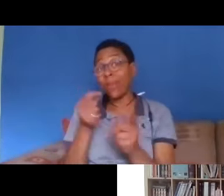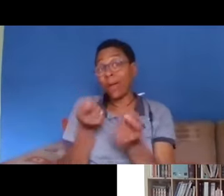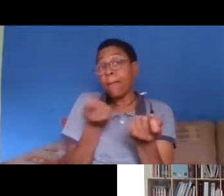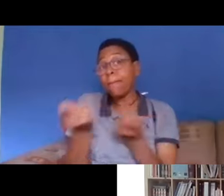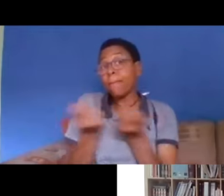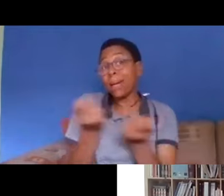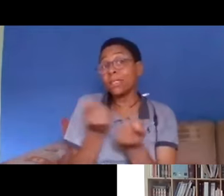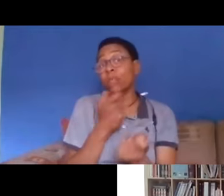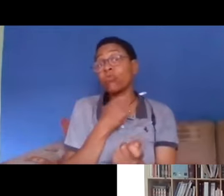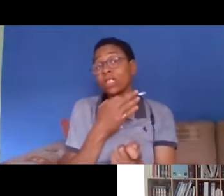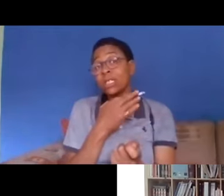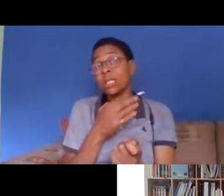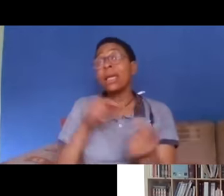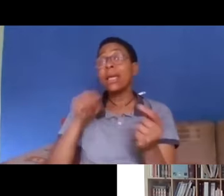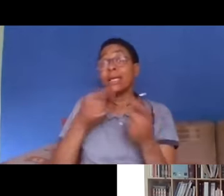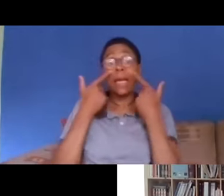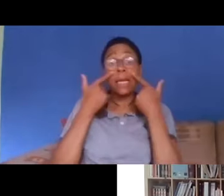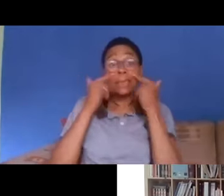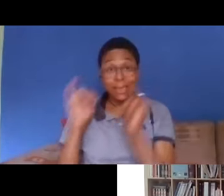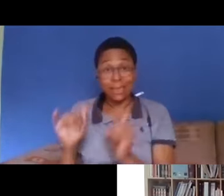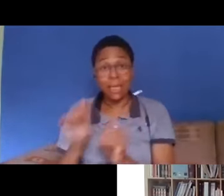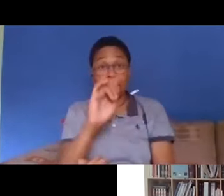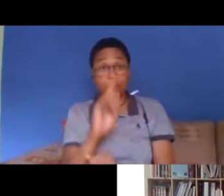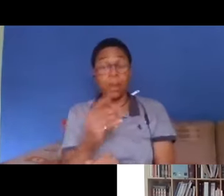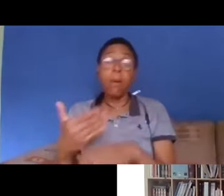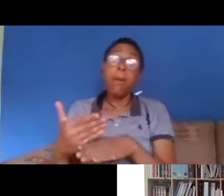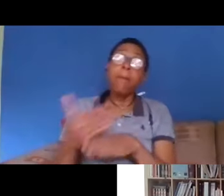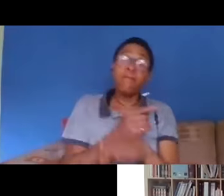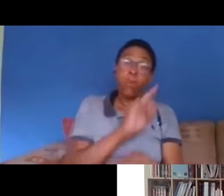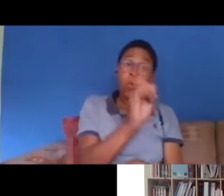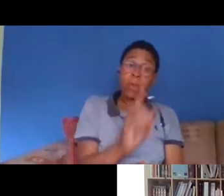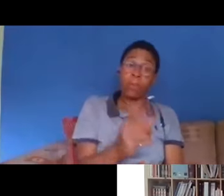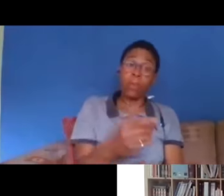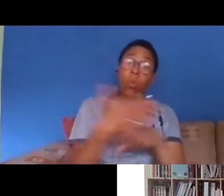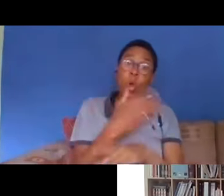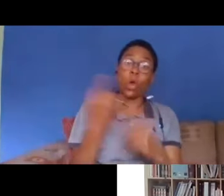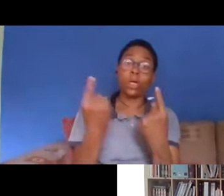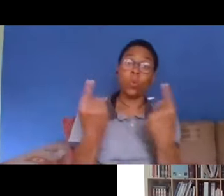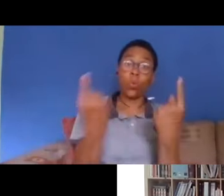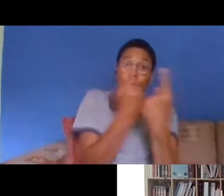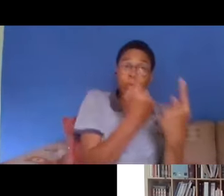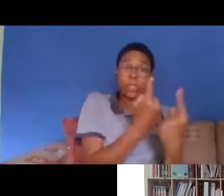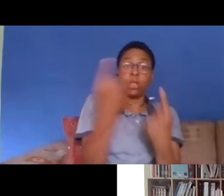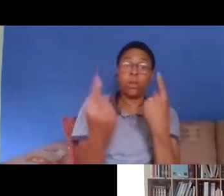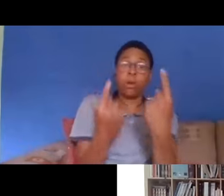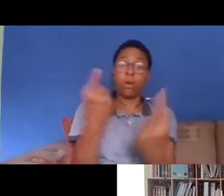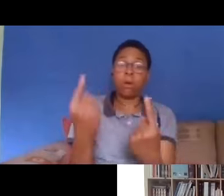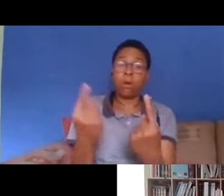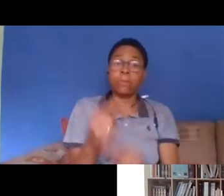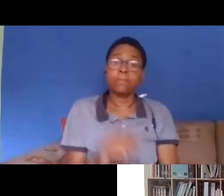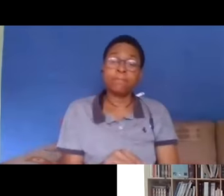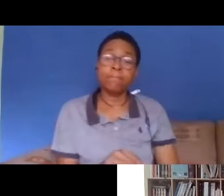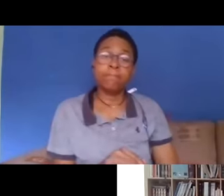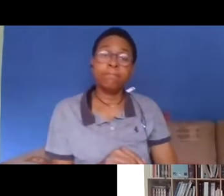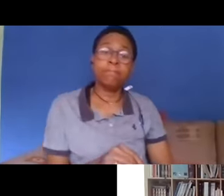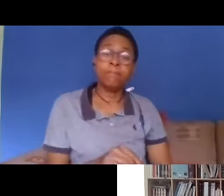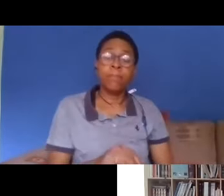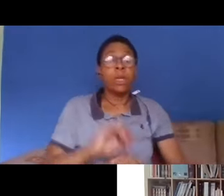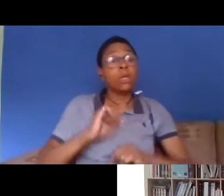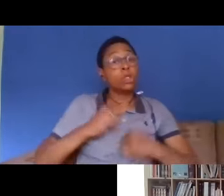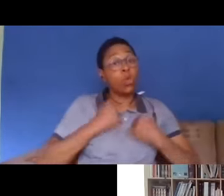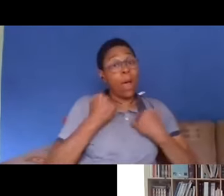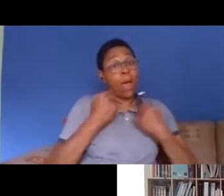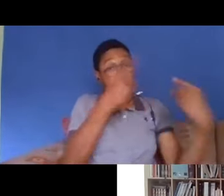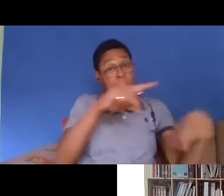is testing before those partners work together. So within our dance school,